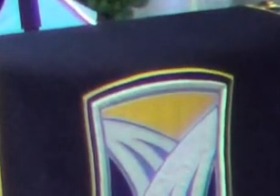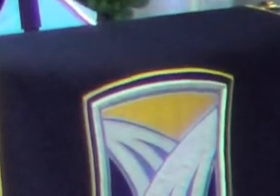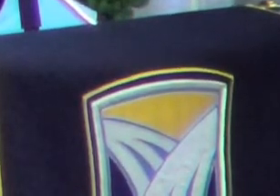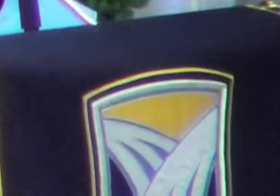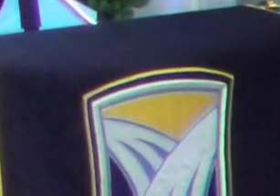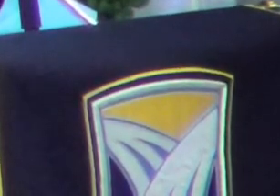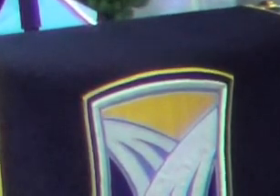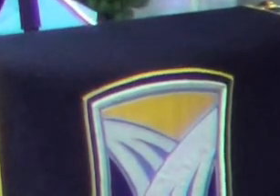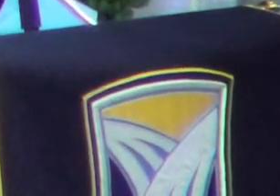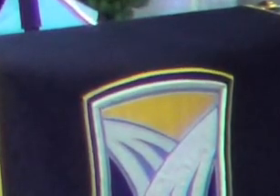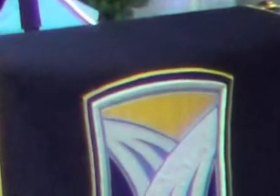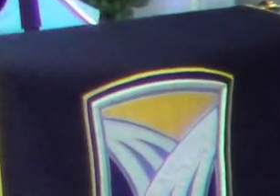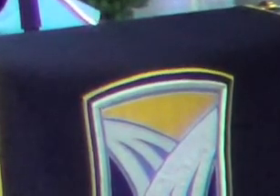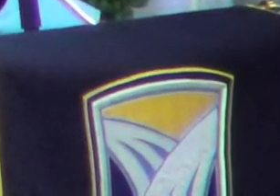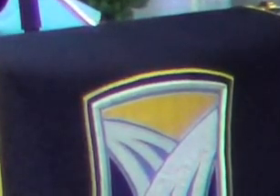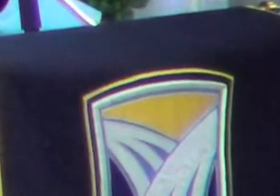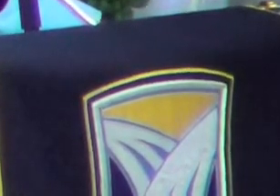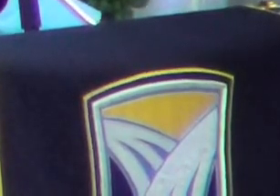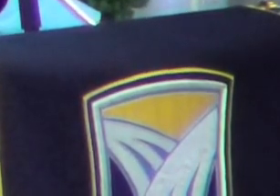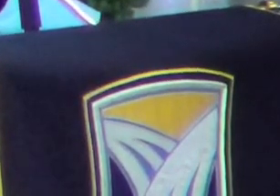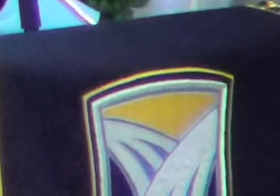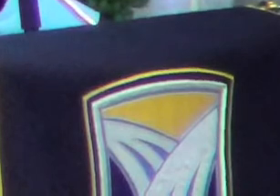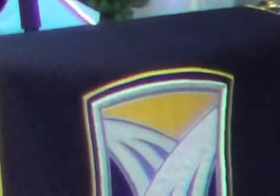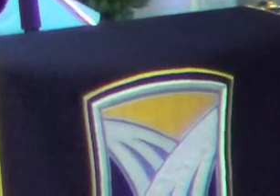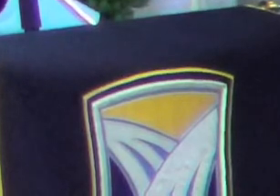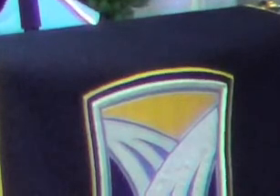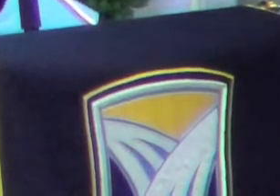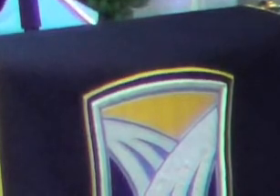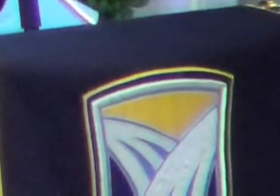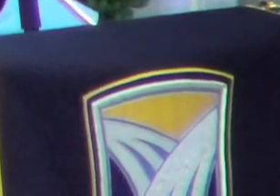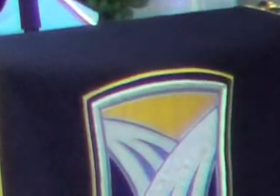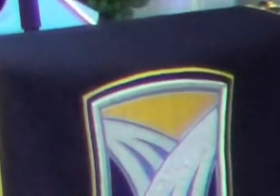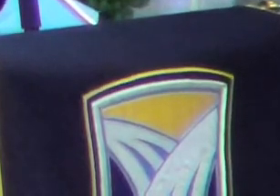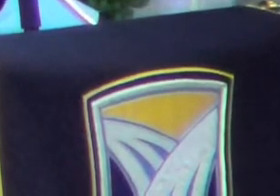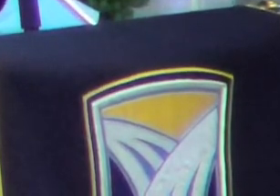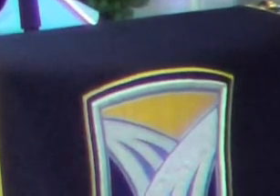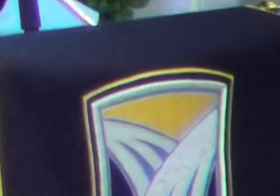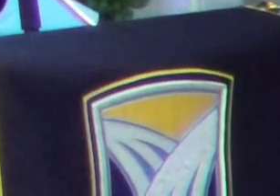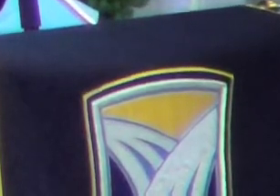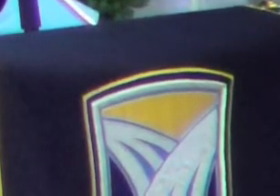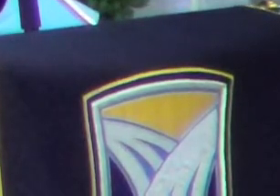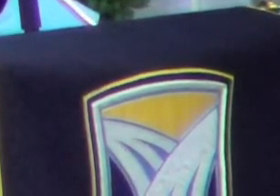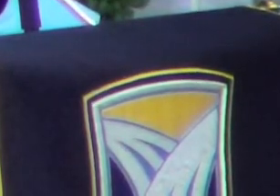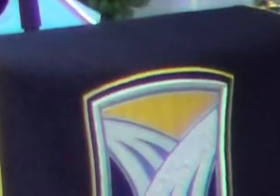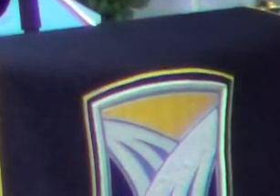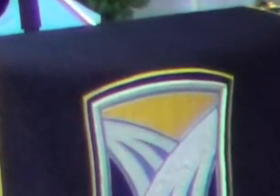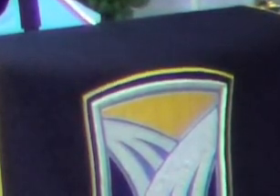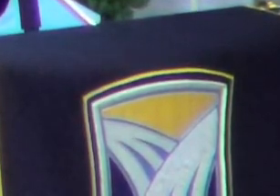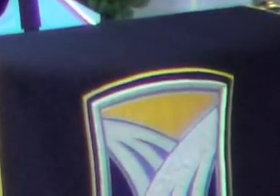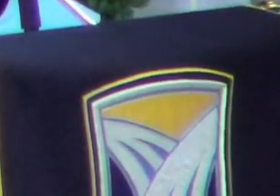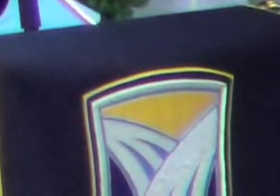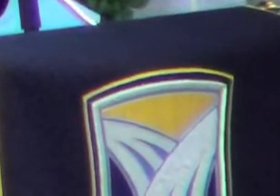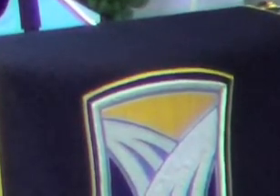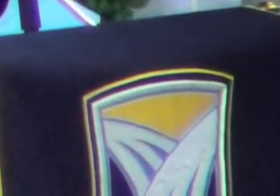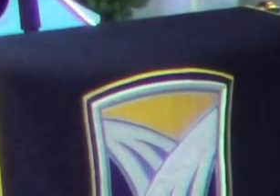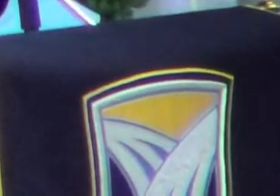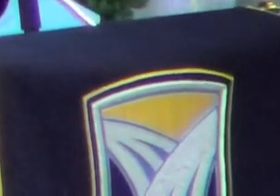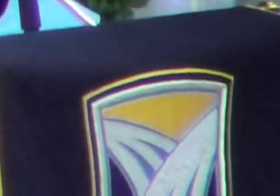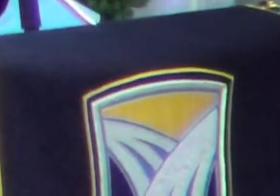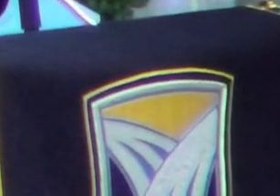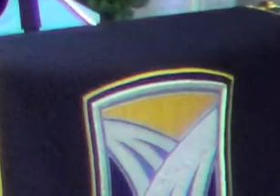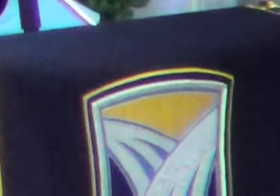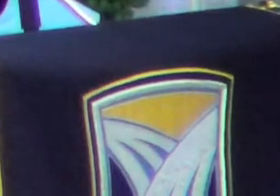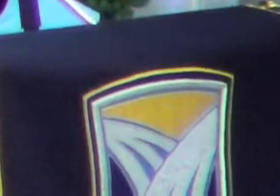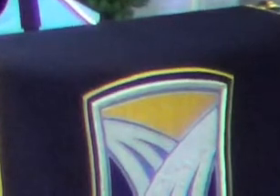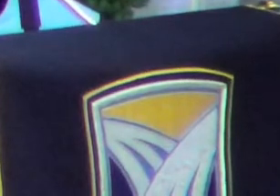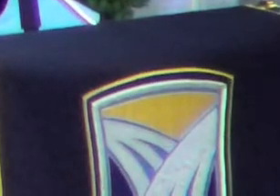ceremony, I would ask that we take a moment to remember those who are currently serving our country, our veterans, and our